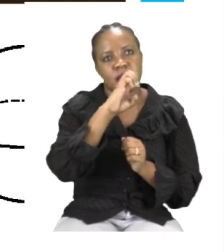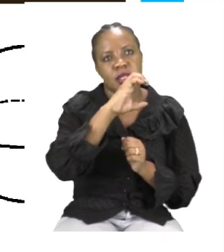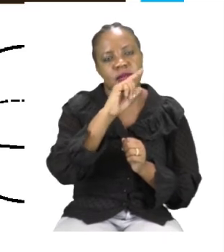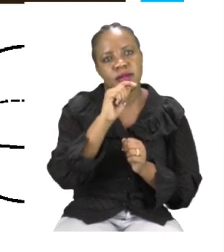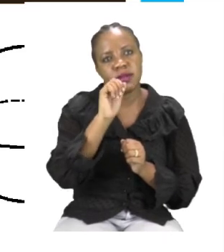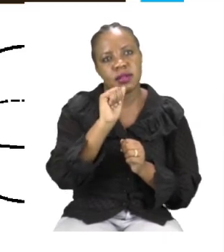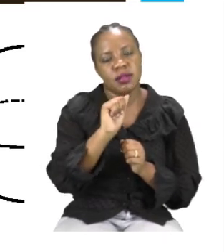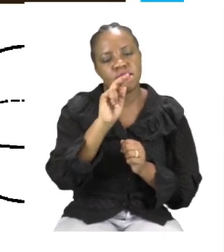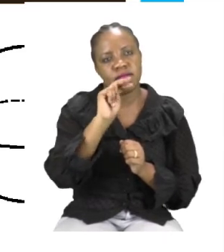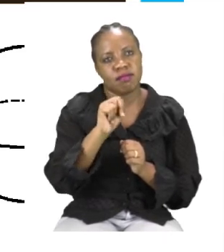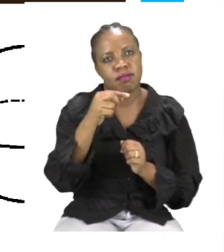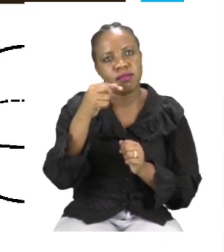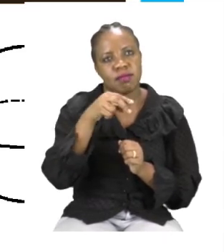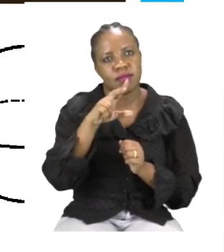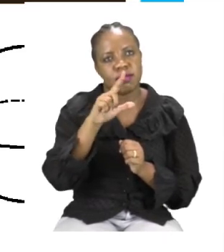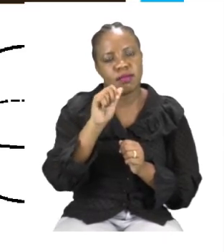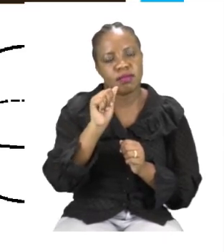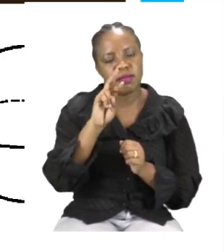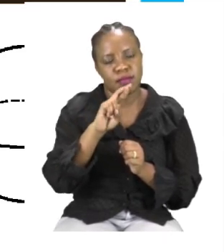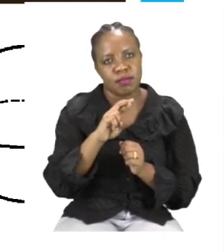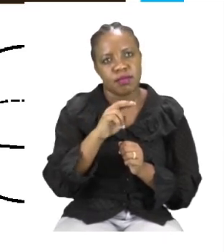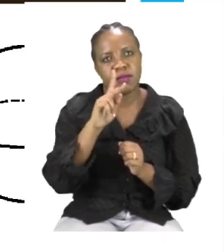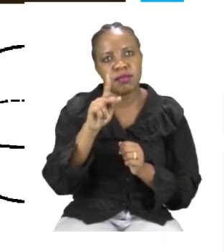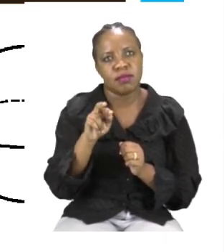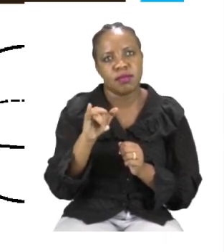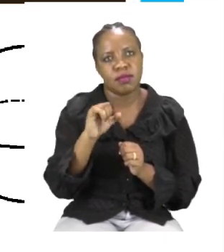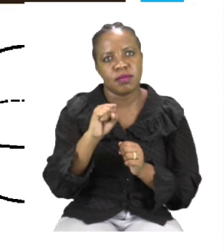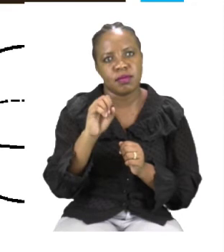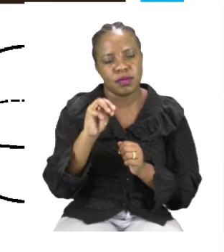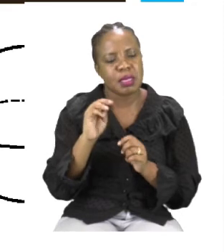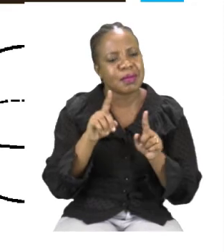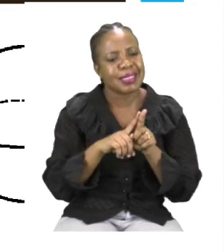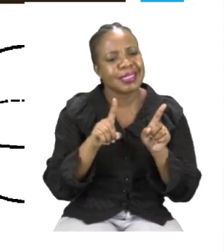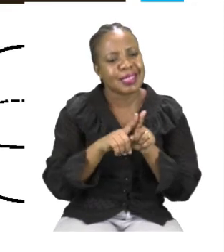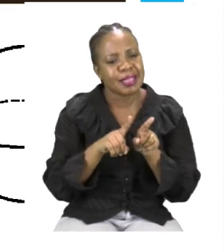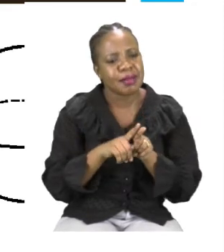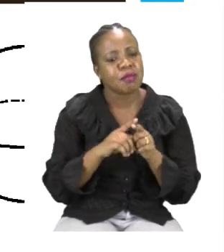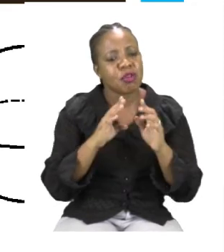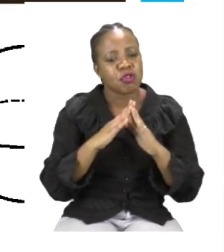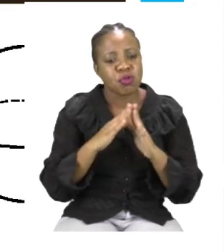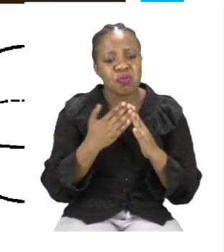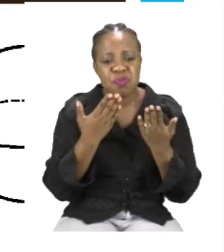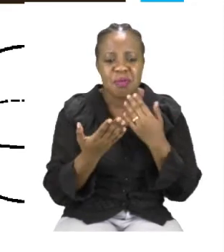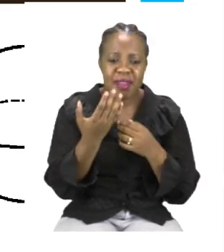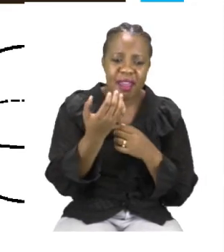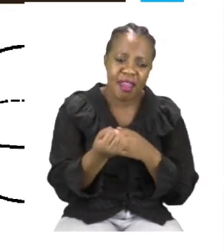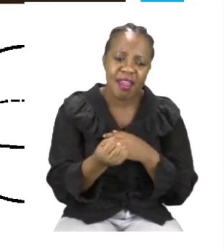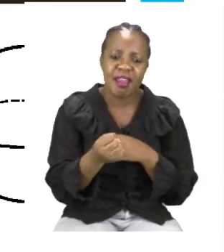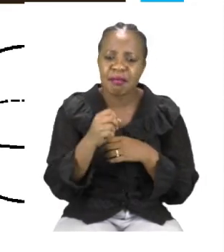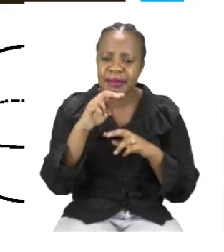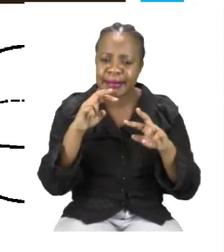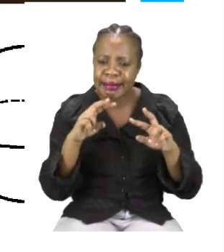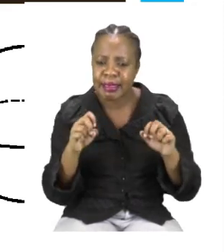prism that you can find at home. I'd like you to please look for them and then count how many equal